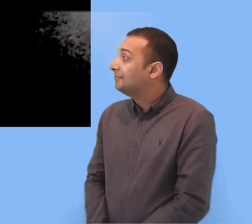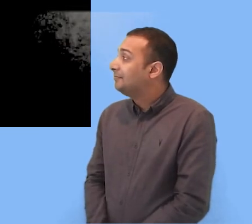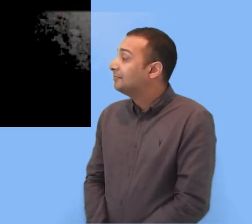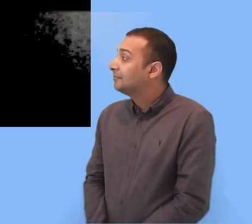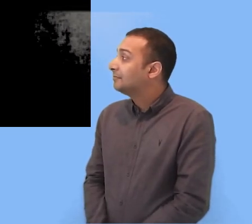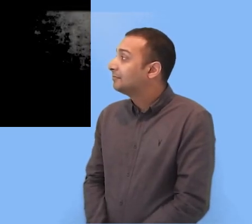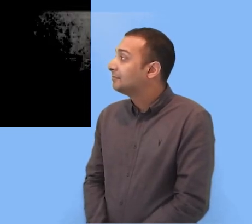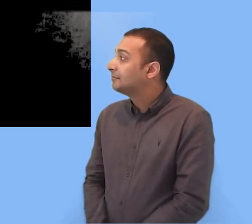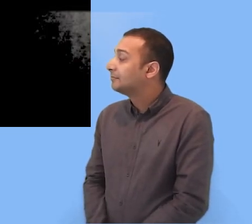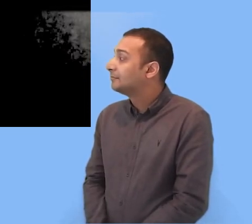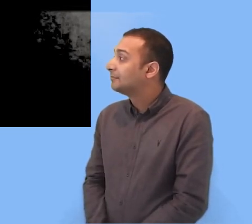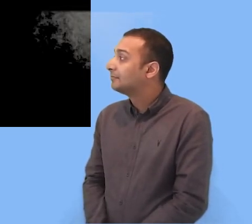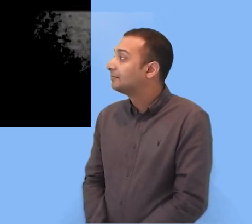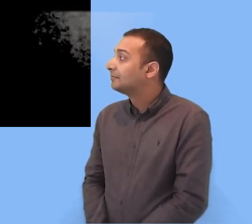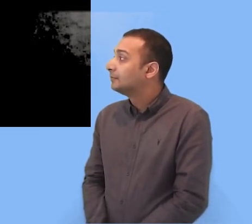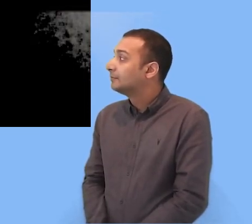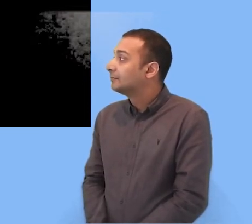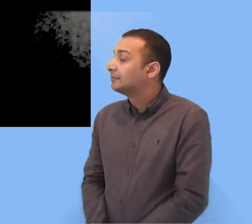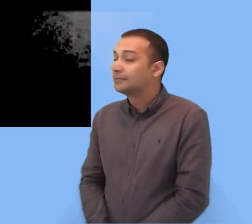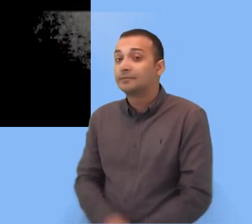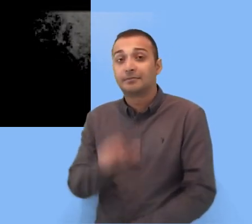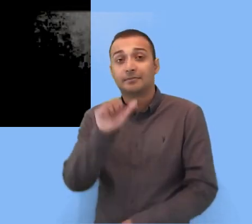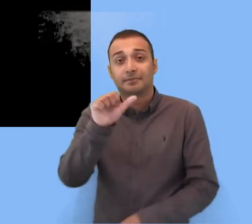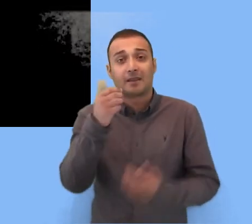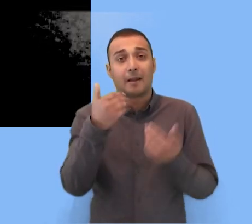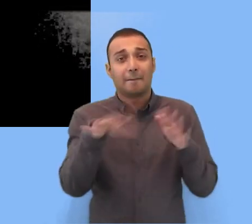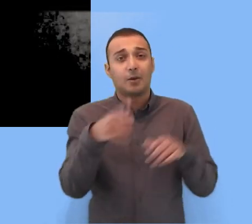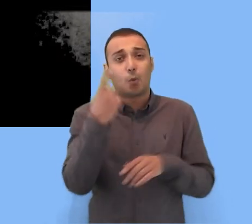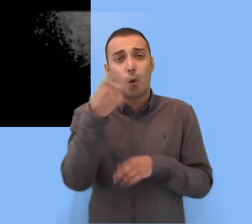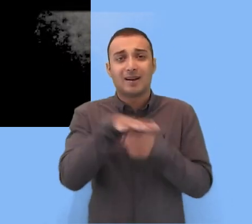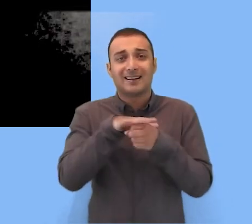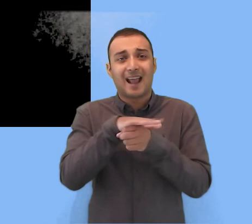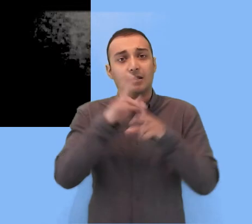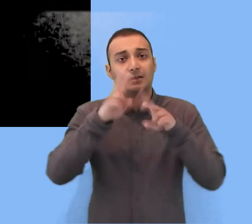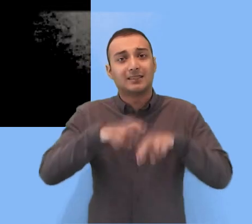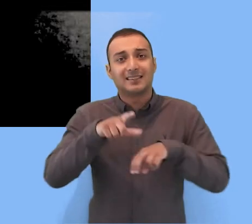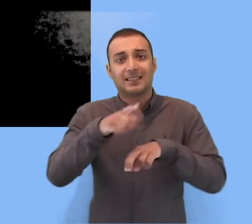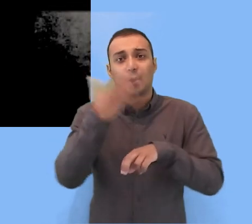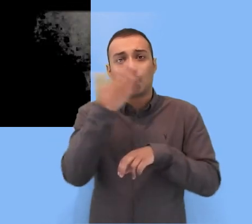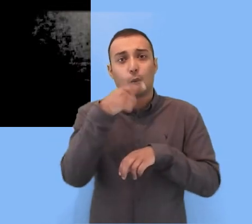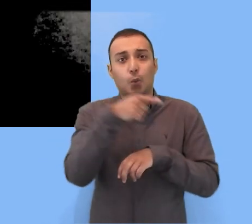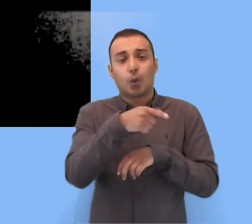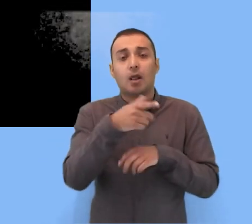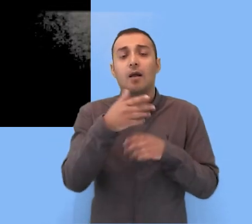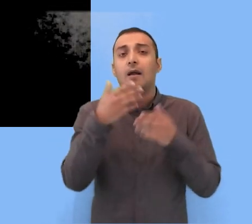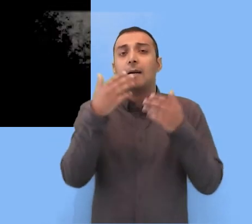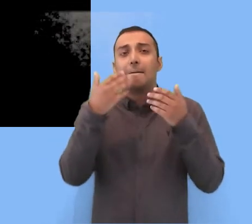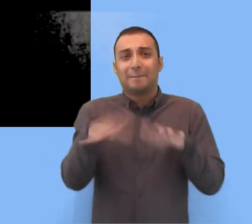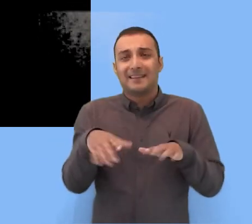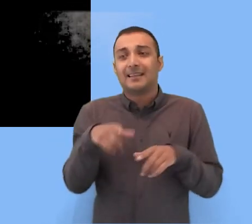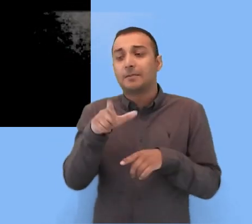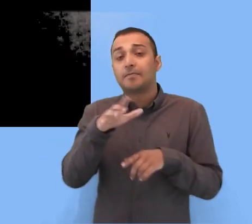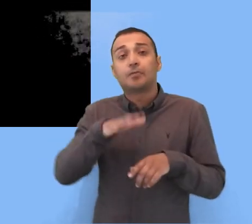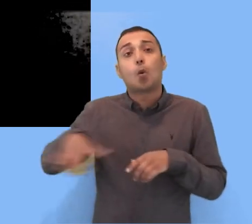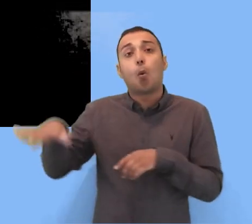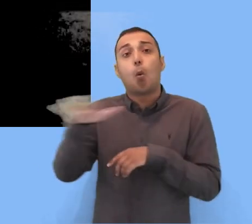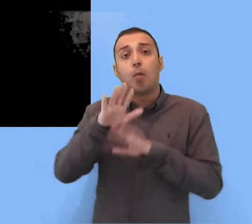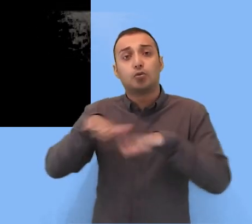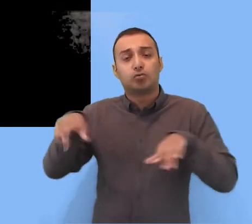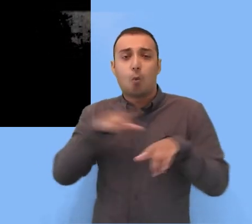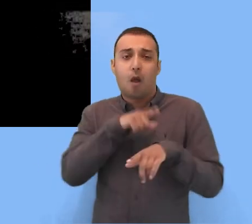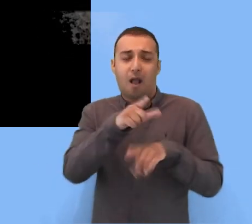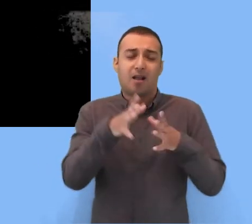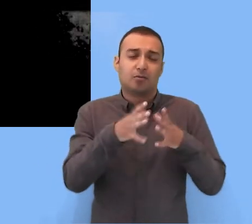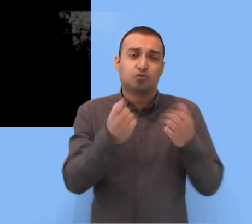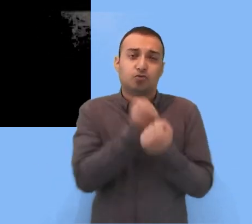case study of a school where they got all of the children to try speaking Polish, because they had a big Polish